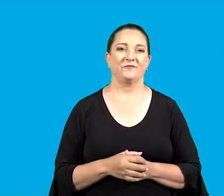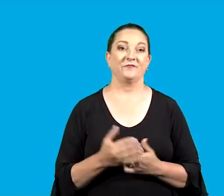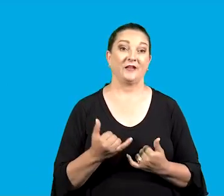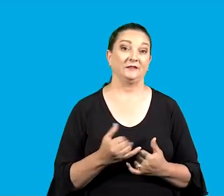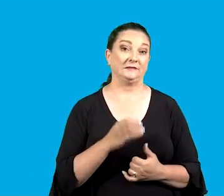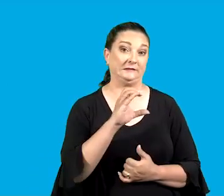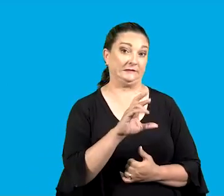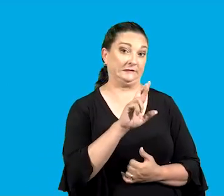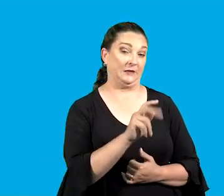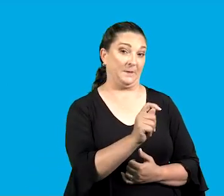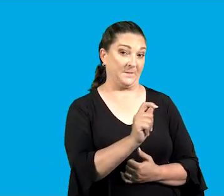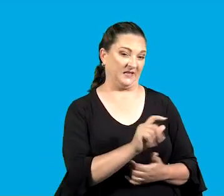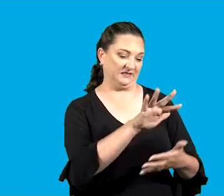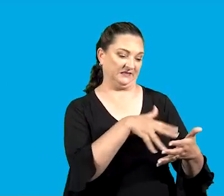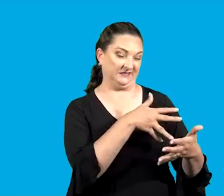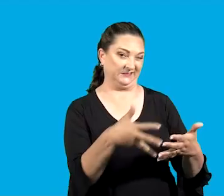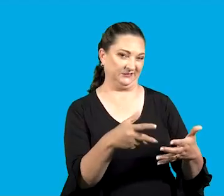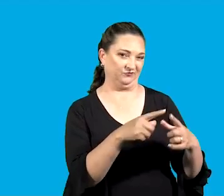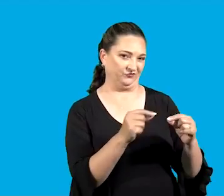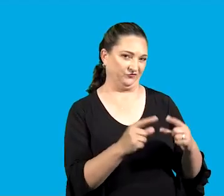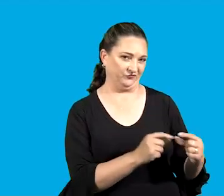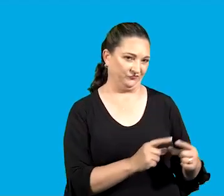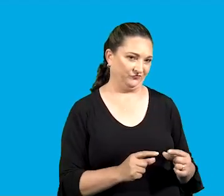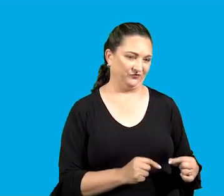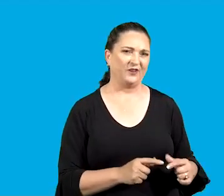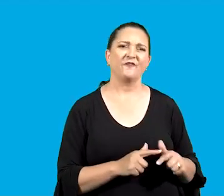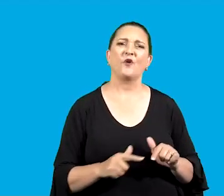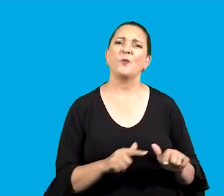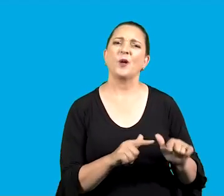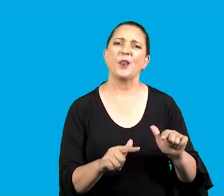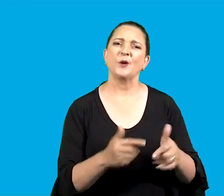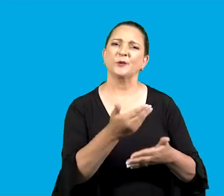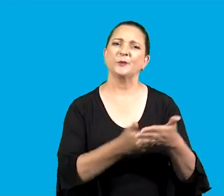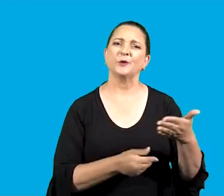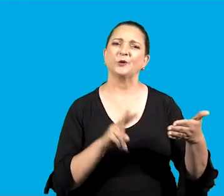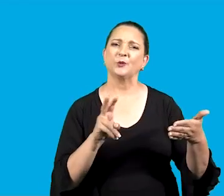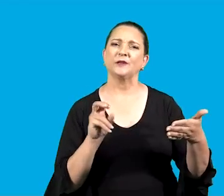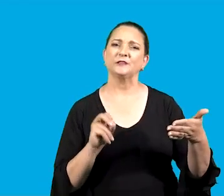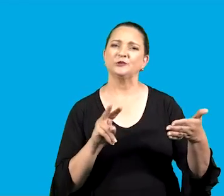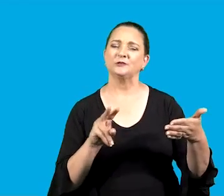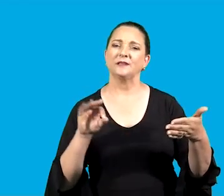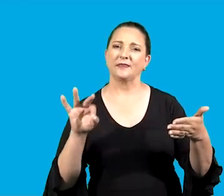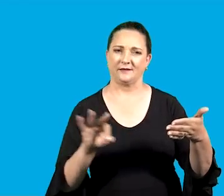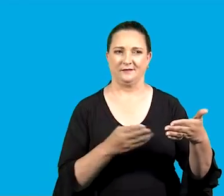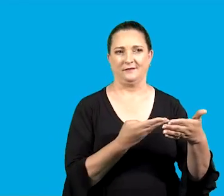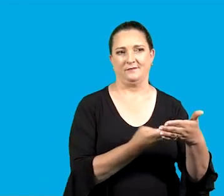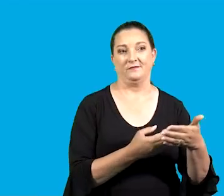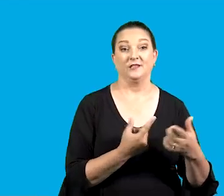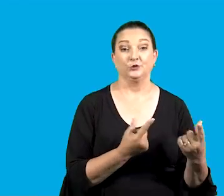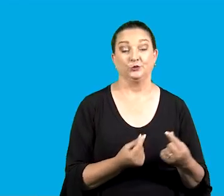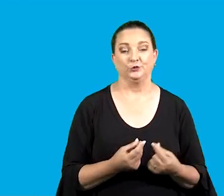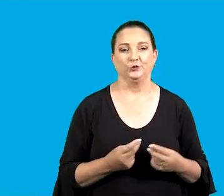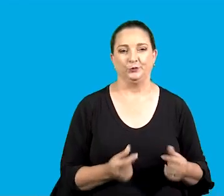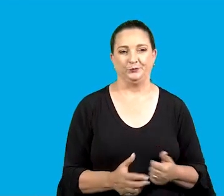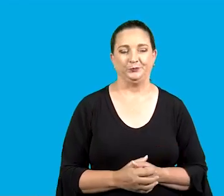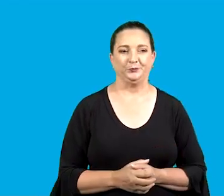the creditor's payments schedule. And this is from the Limpopo Prelim for the year 2023. This one, let's